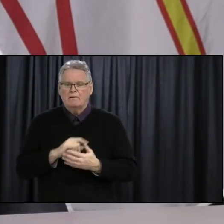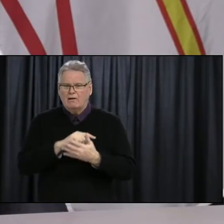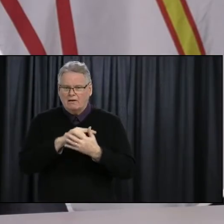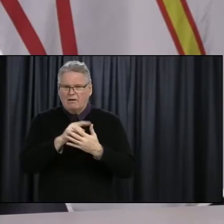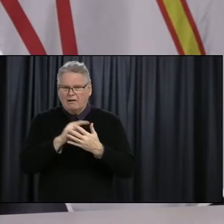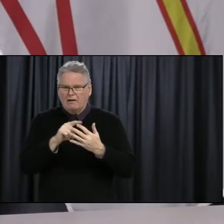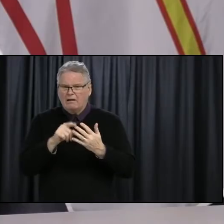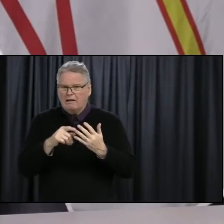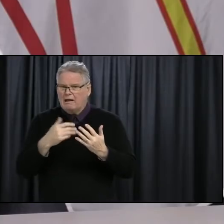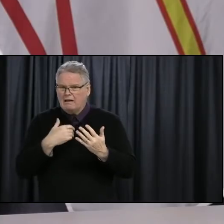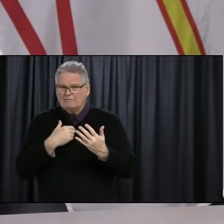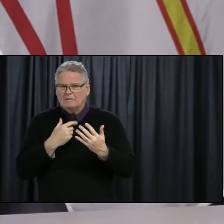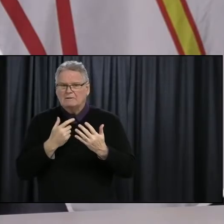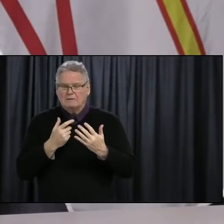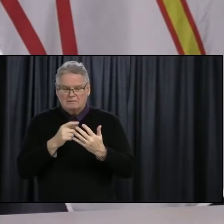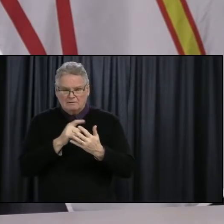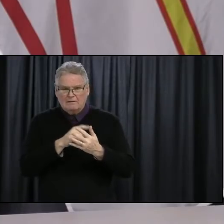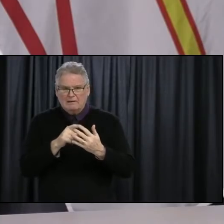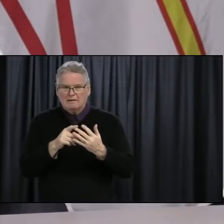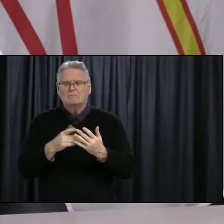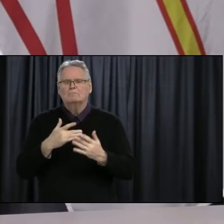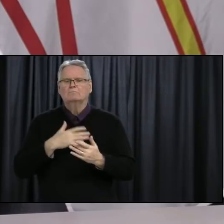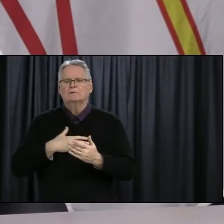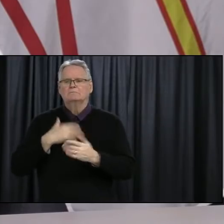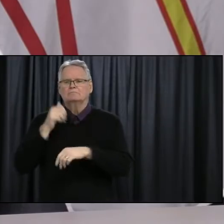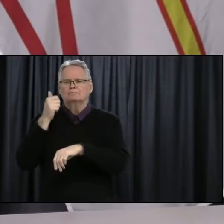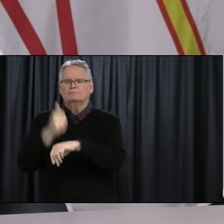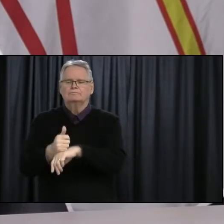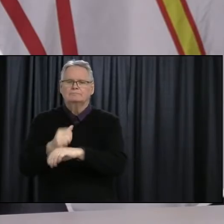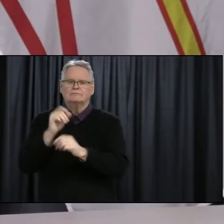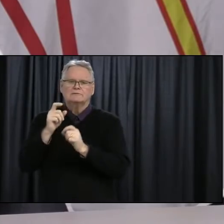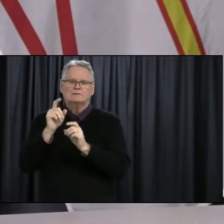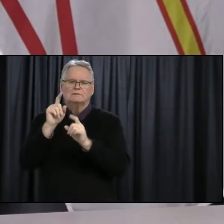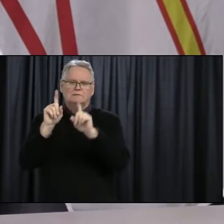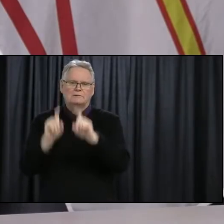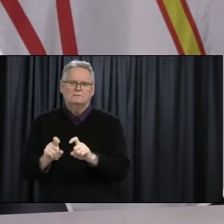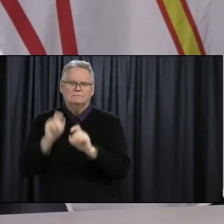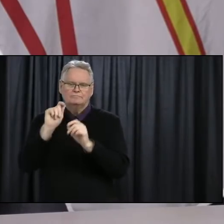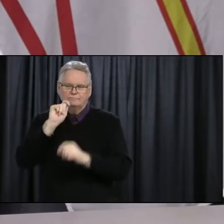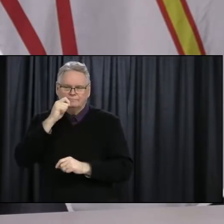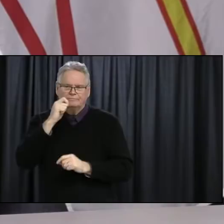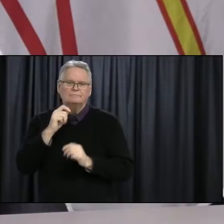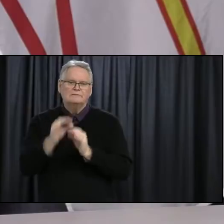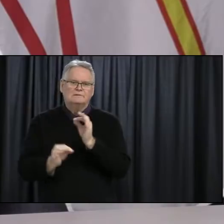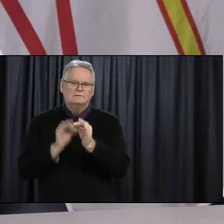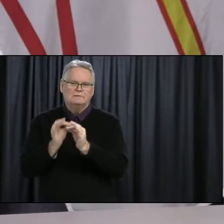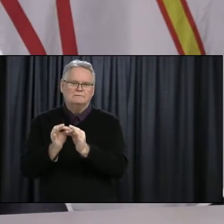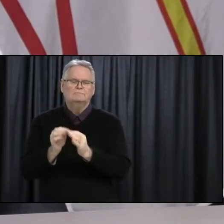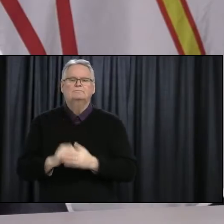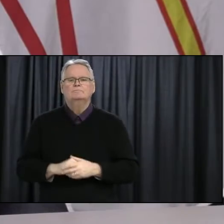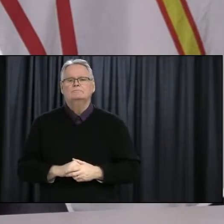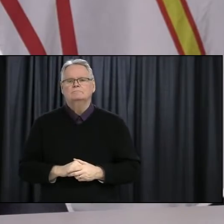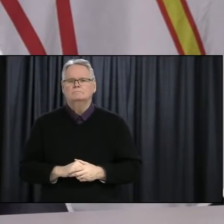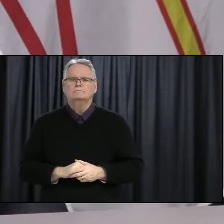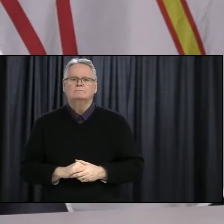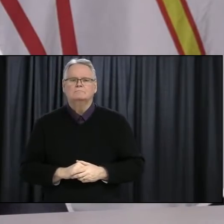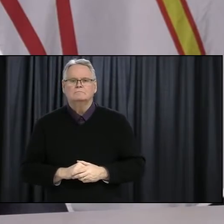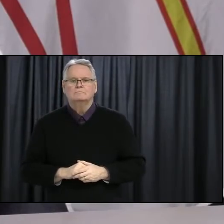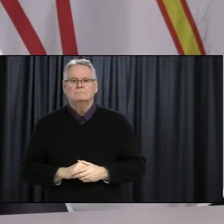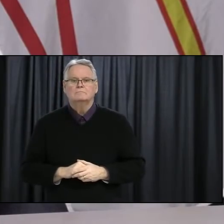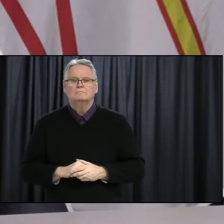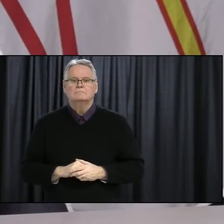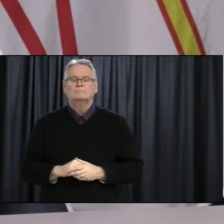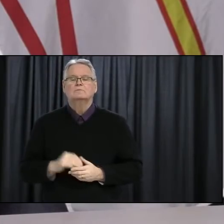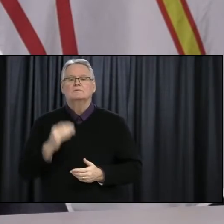since yesterday's media advisory, and the total number of cases in the province stands at 457. Reversing